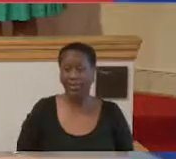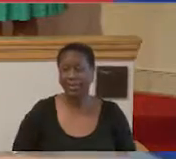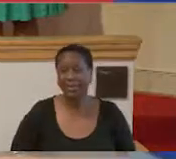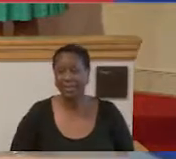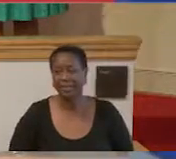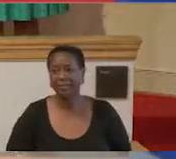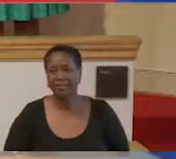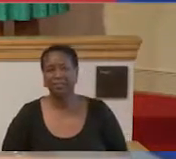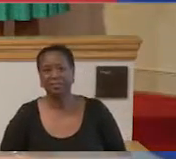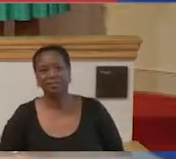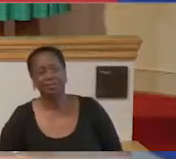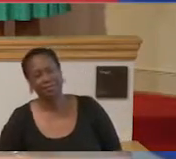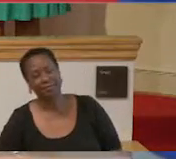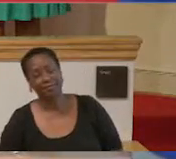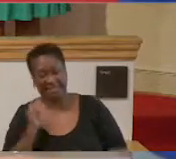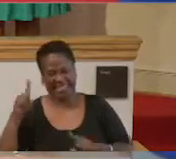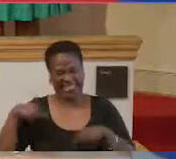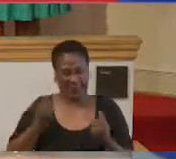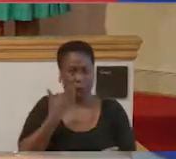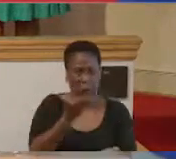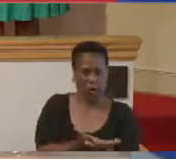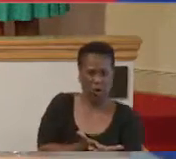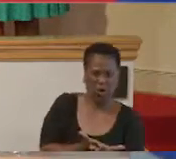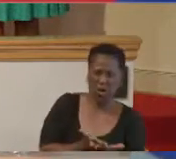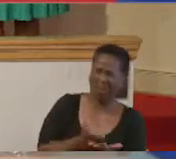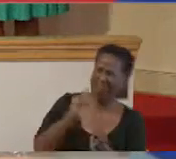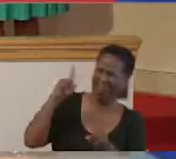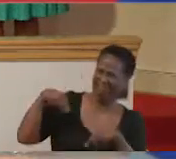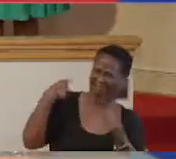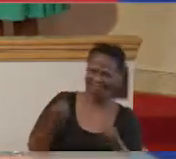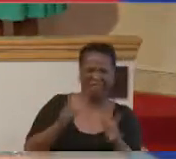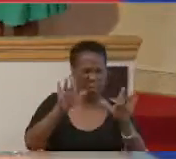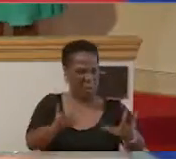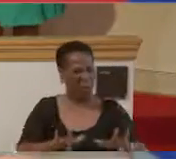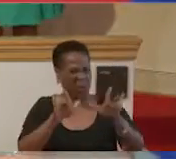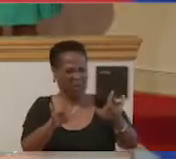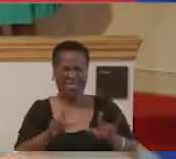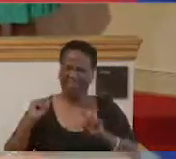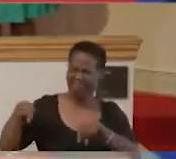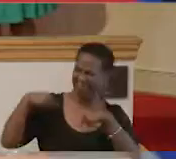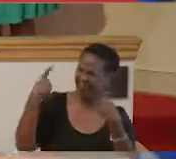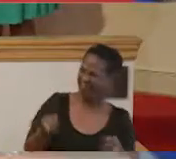for his goodness, for his mercy, for his faithfulness.